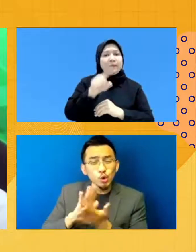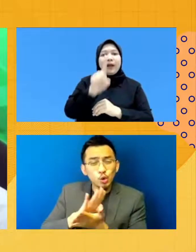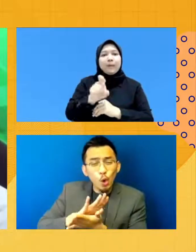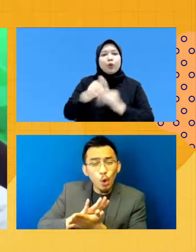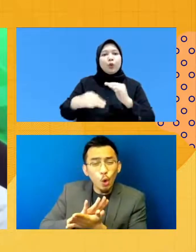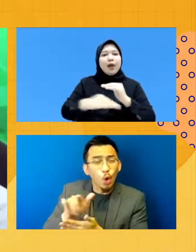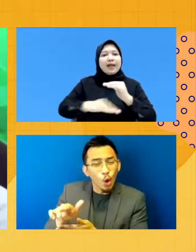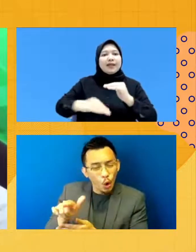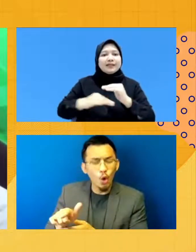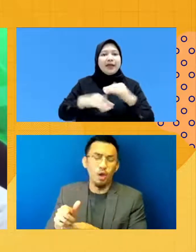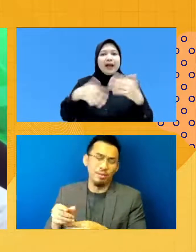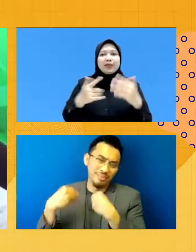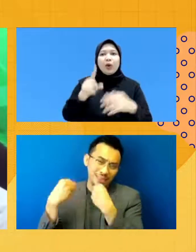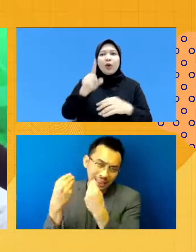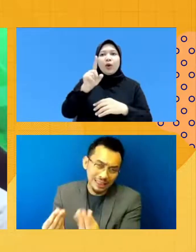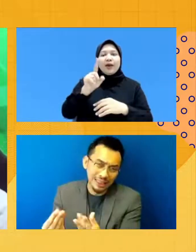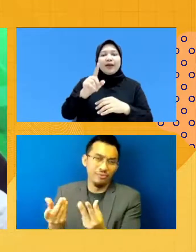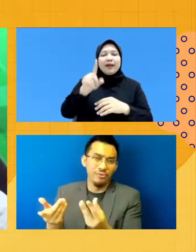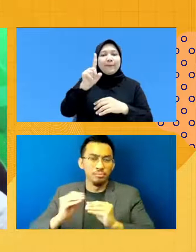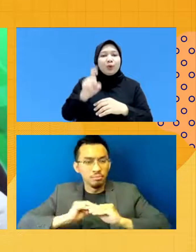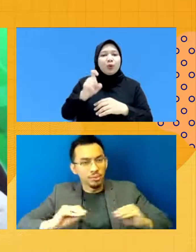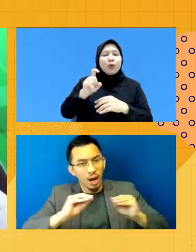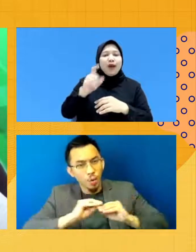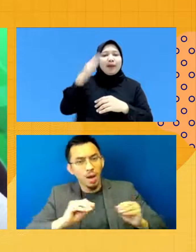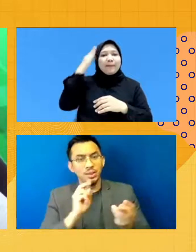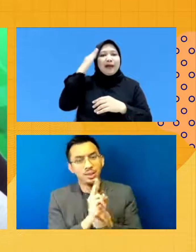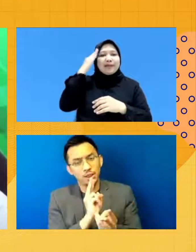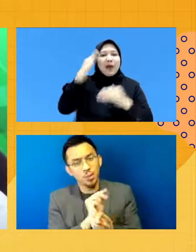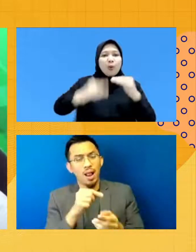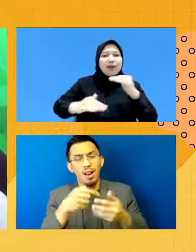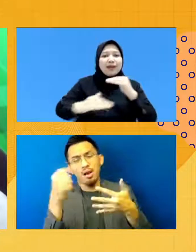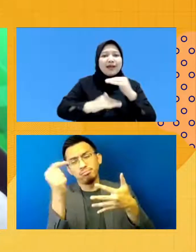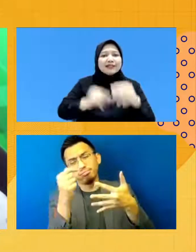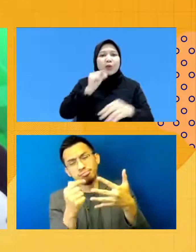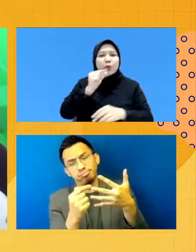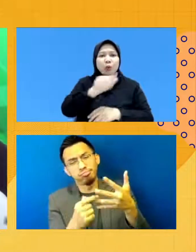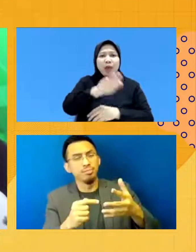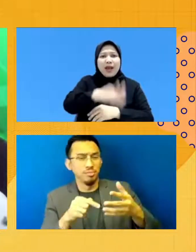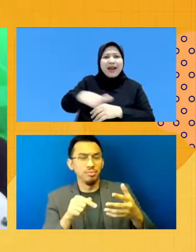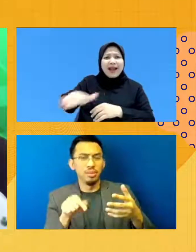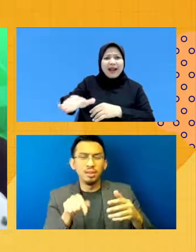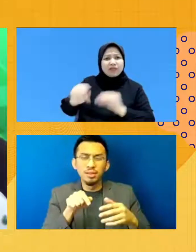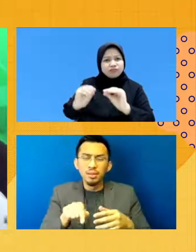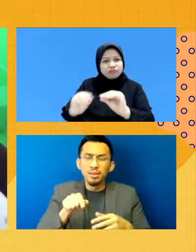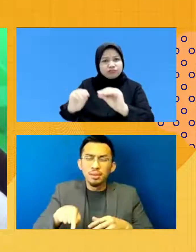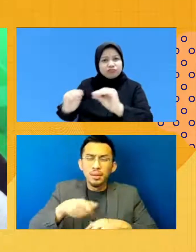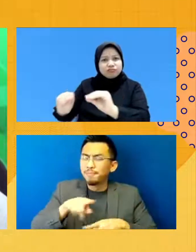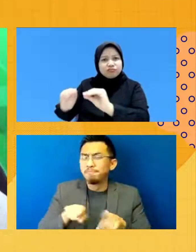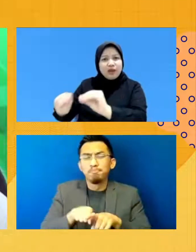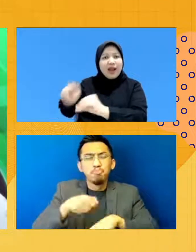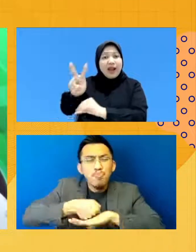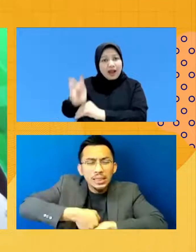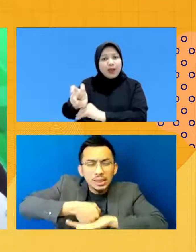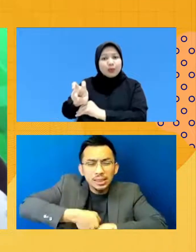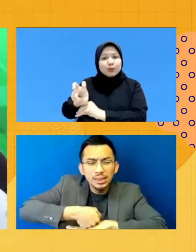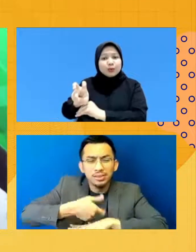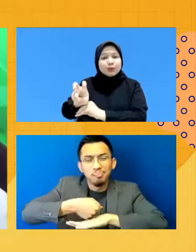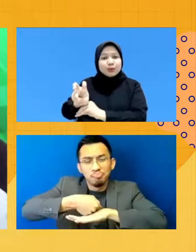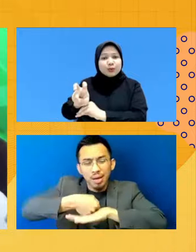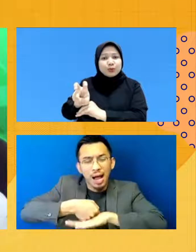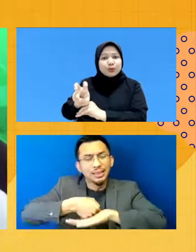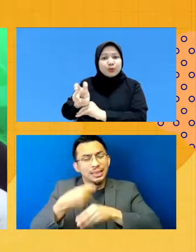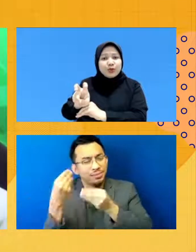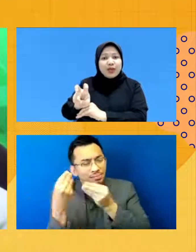get, like since childhood, since when you are getting, becoming an elder.